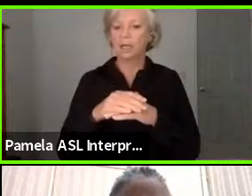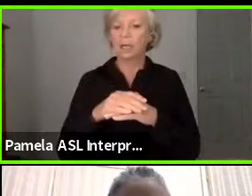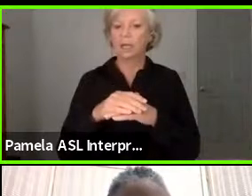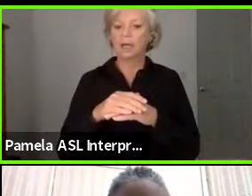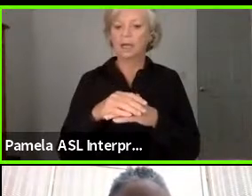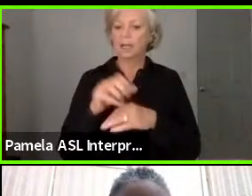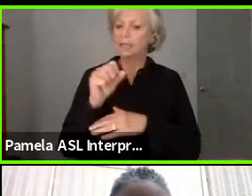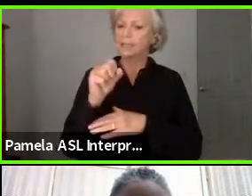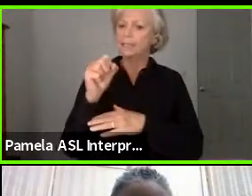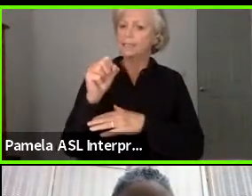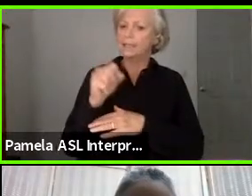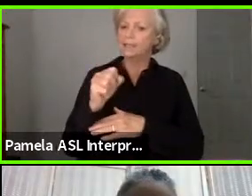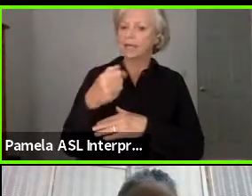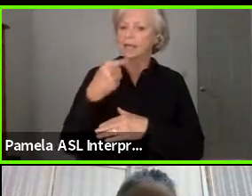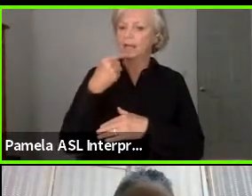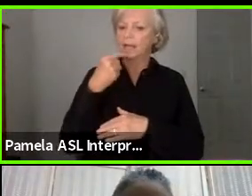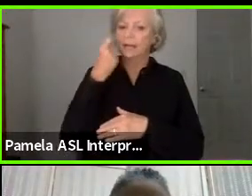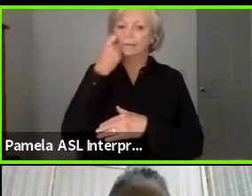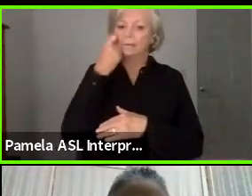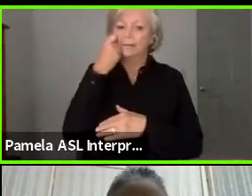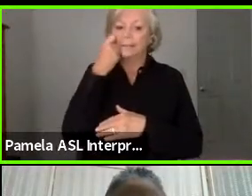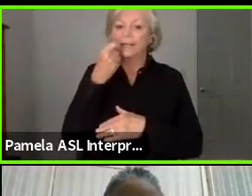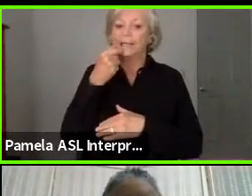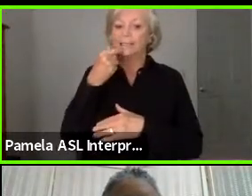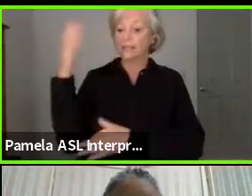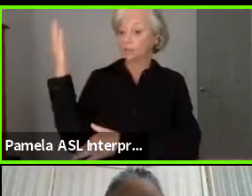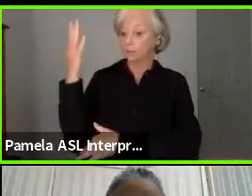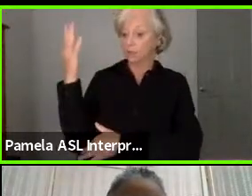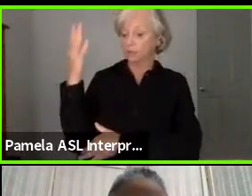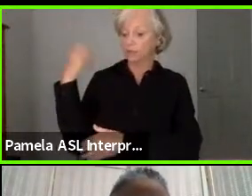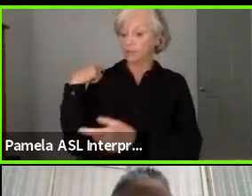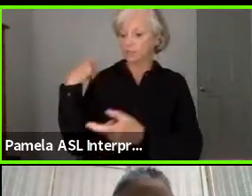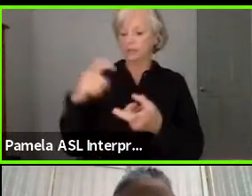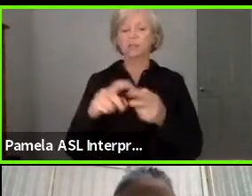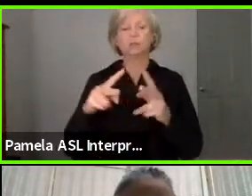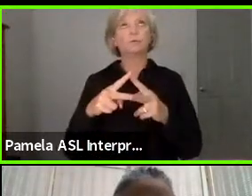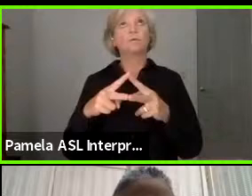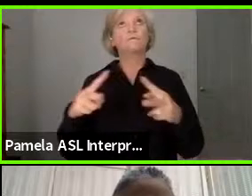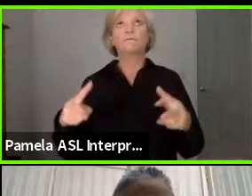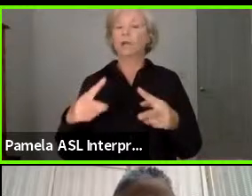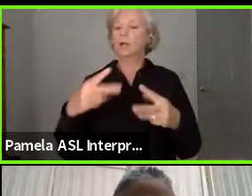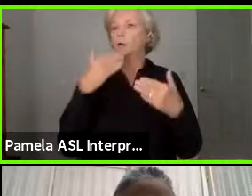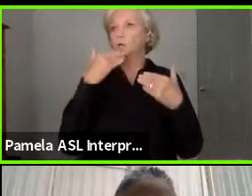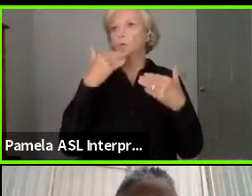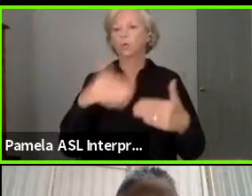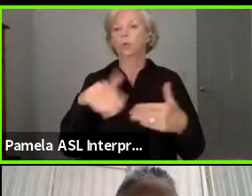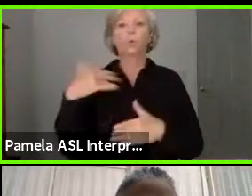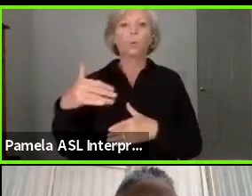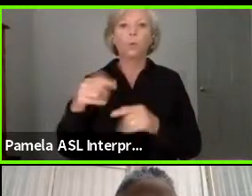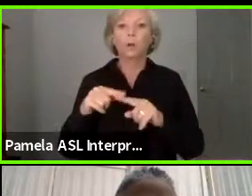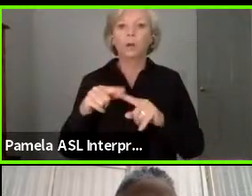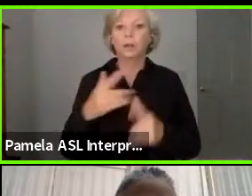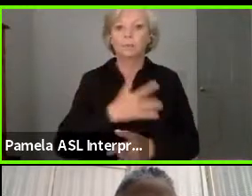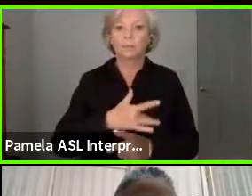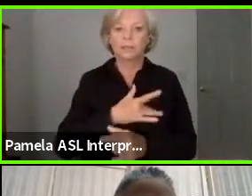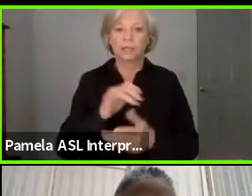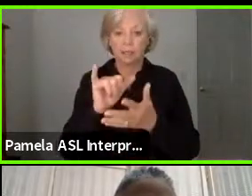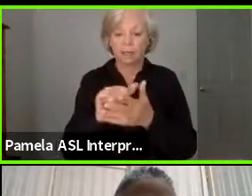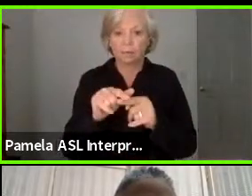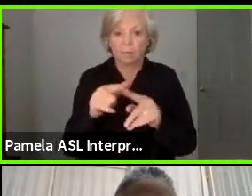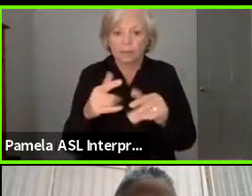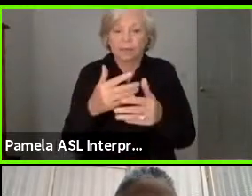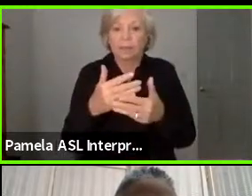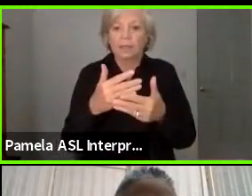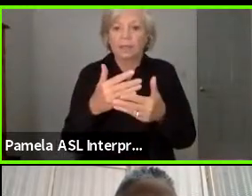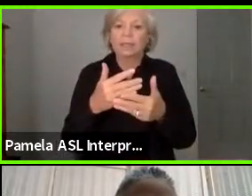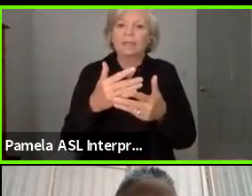just, this presentation in Spanish was very good. I really appreciate it. And just something